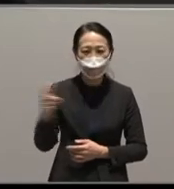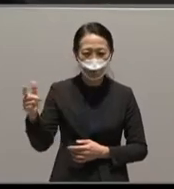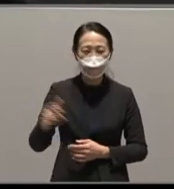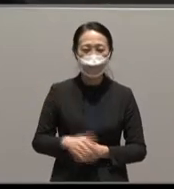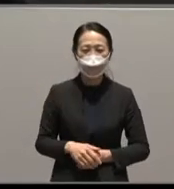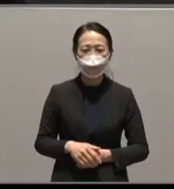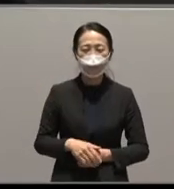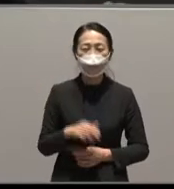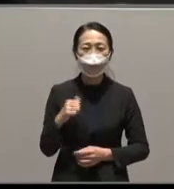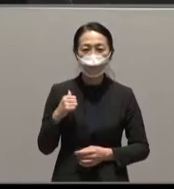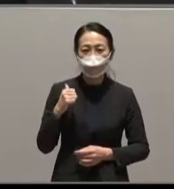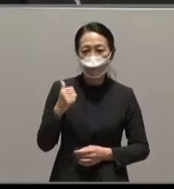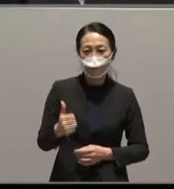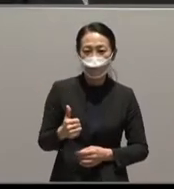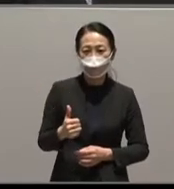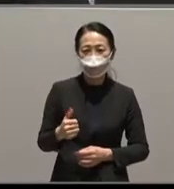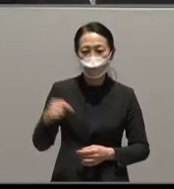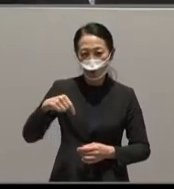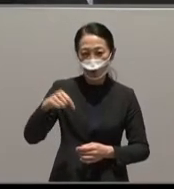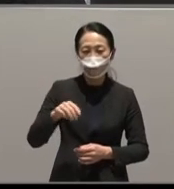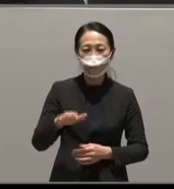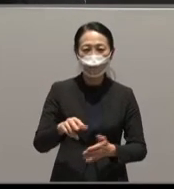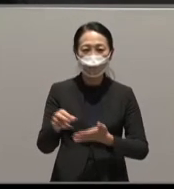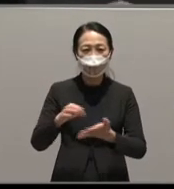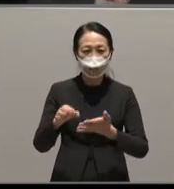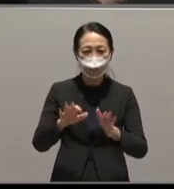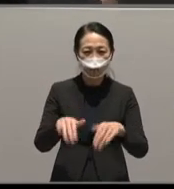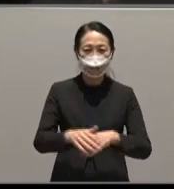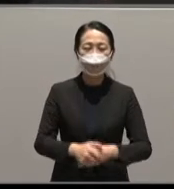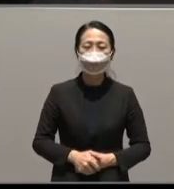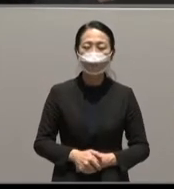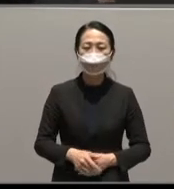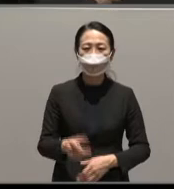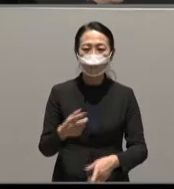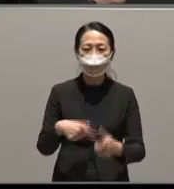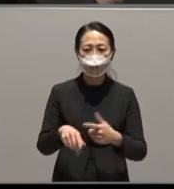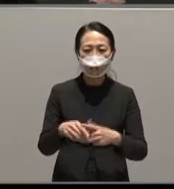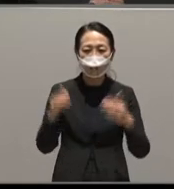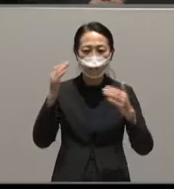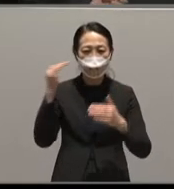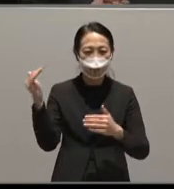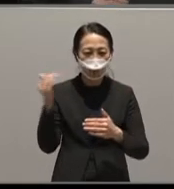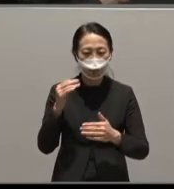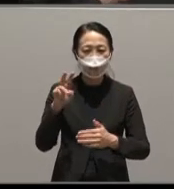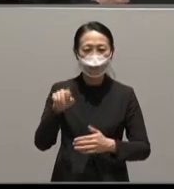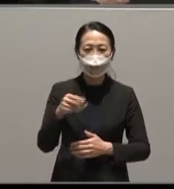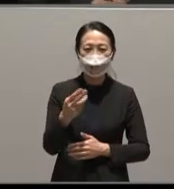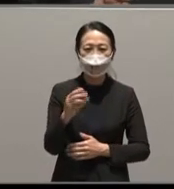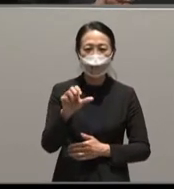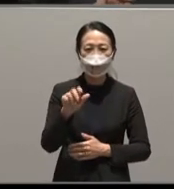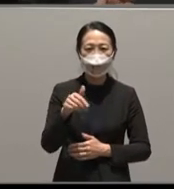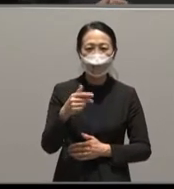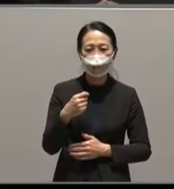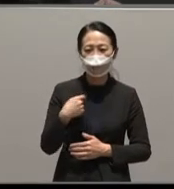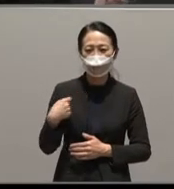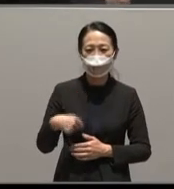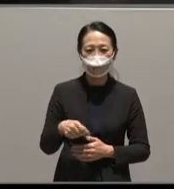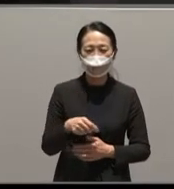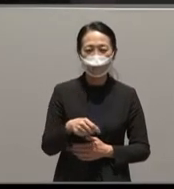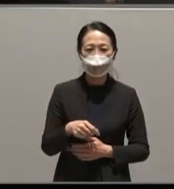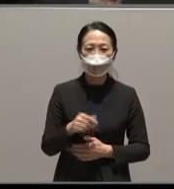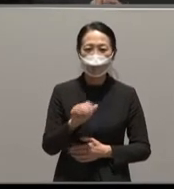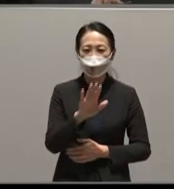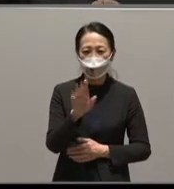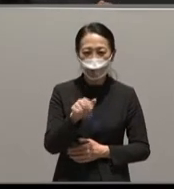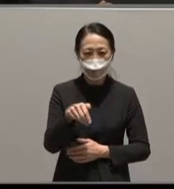Korea, and the new version in English and the pocket version in French. And then Vietnamese,